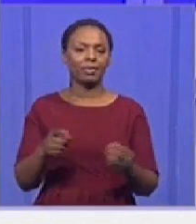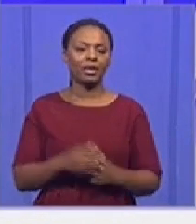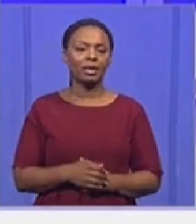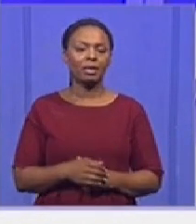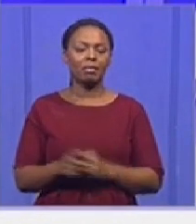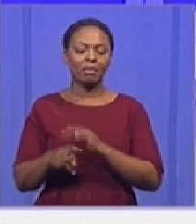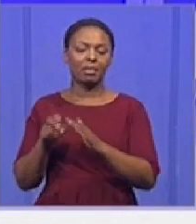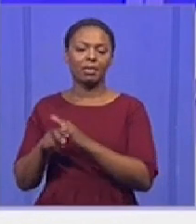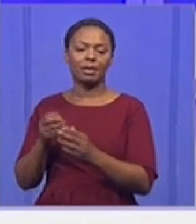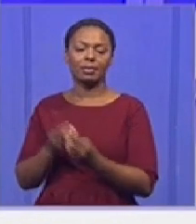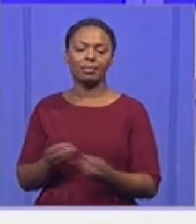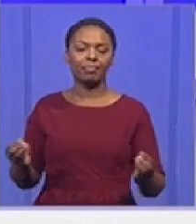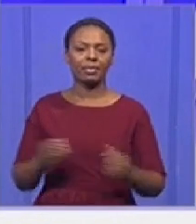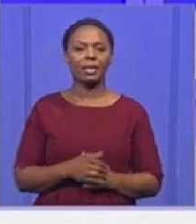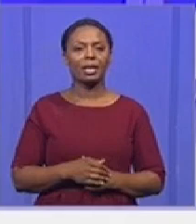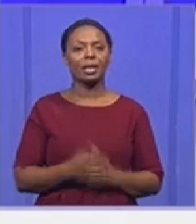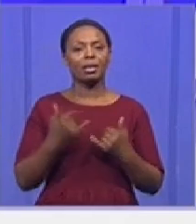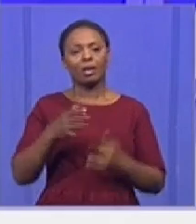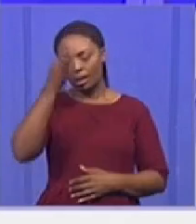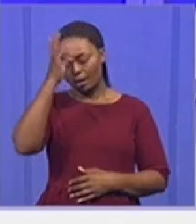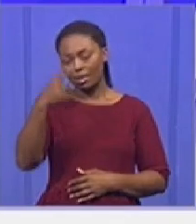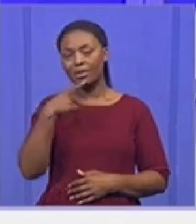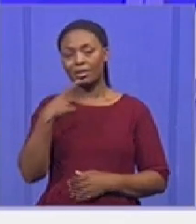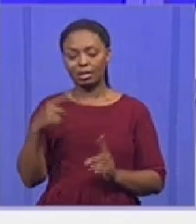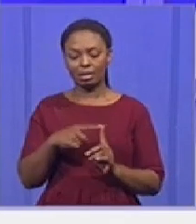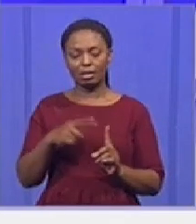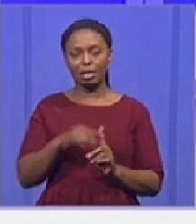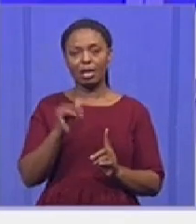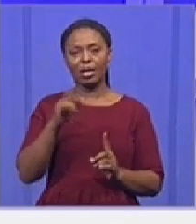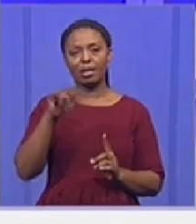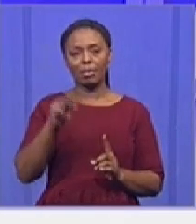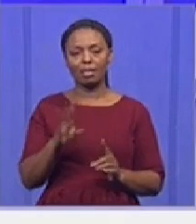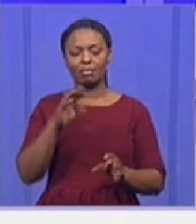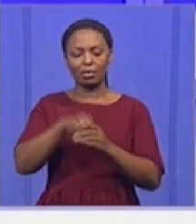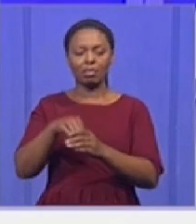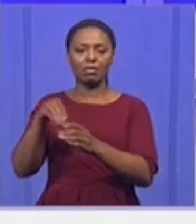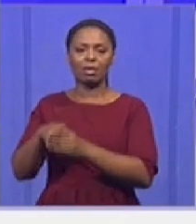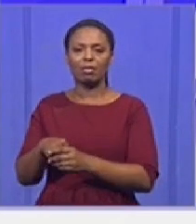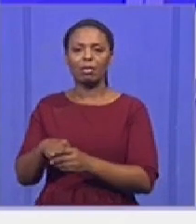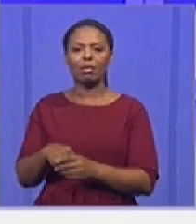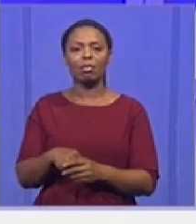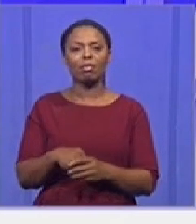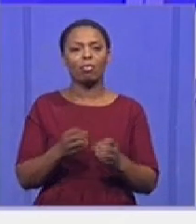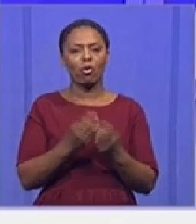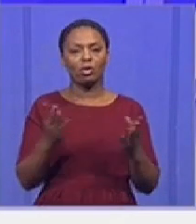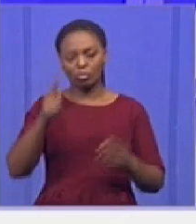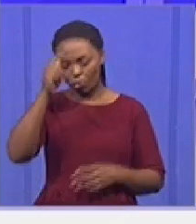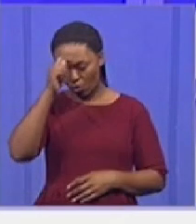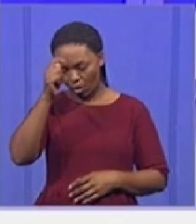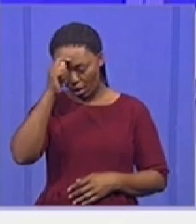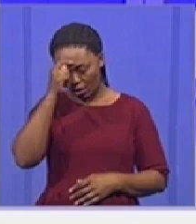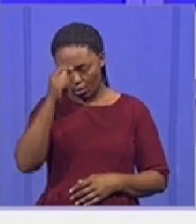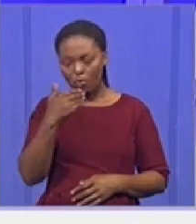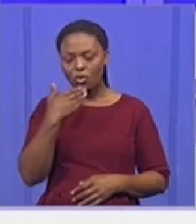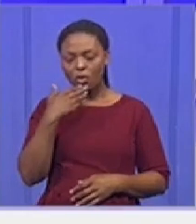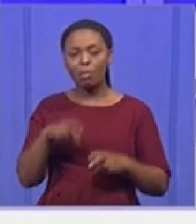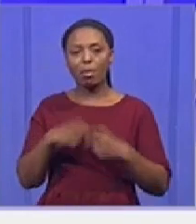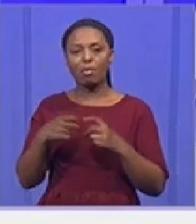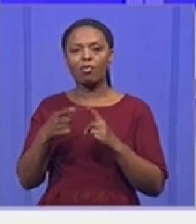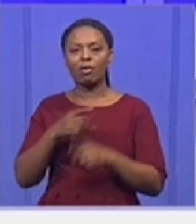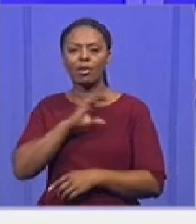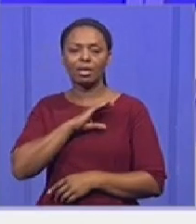tswelela ka la bobedi. Puso e sweditse kgetse ka gore Ackerman o nnile le seabe mo go betelelweng ga basimanyana ke banna le